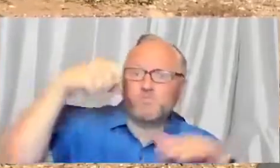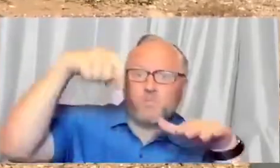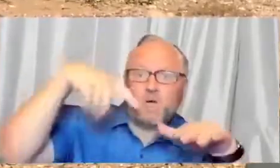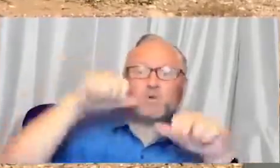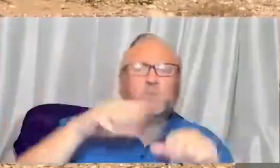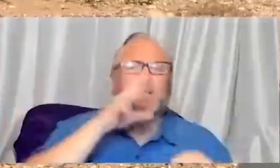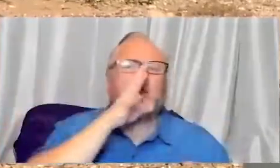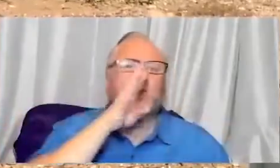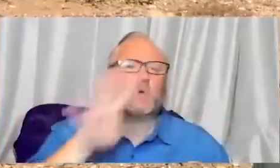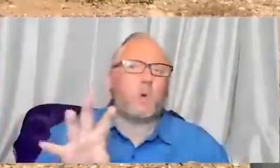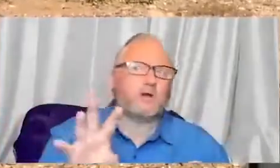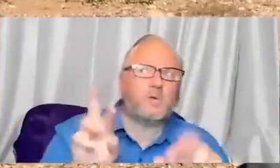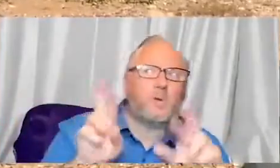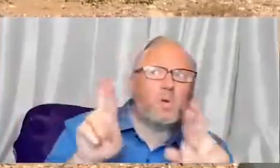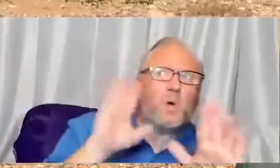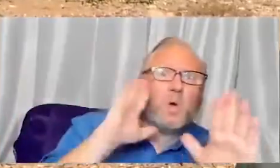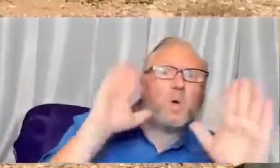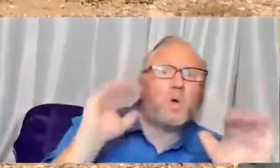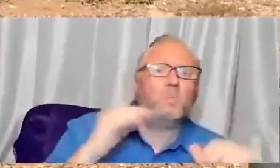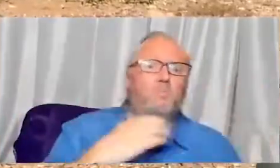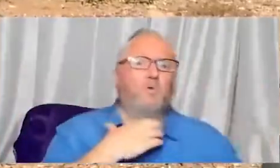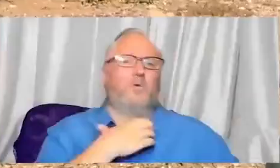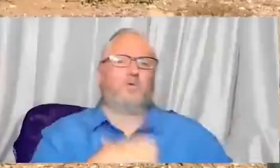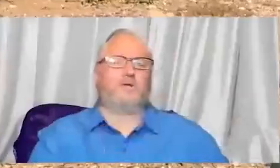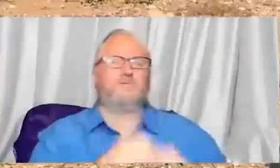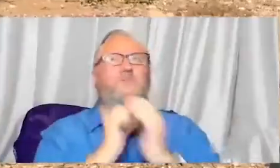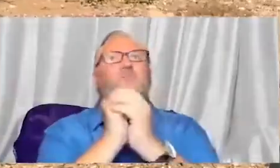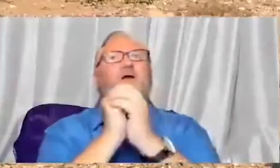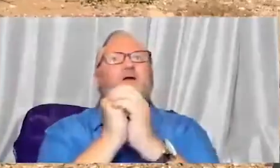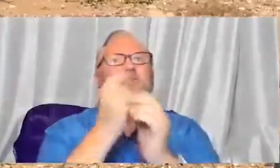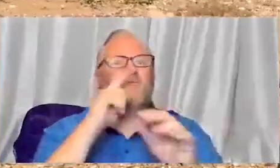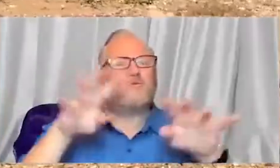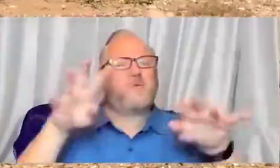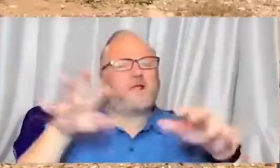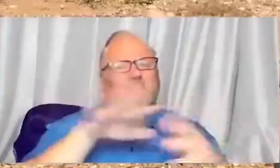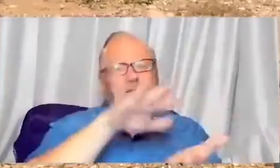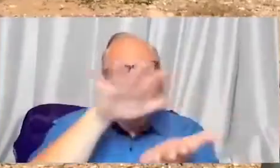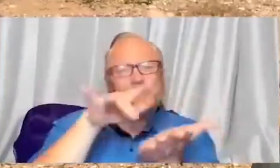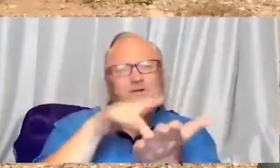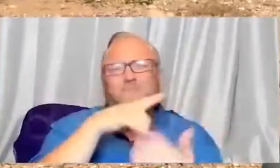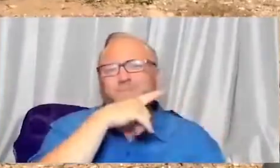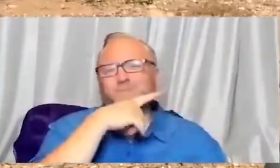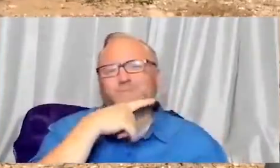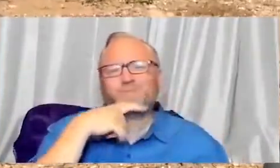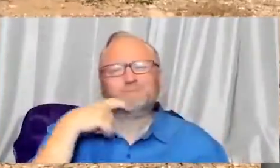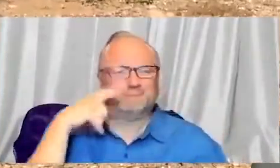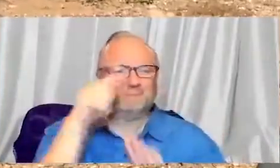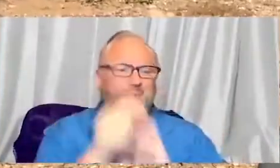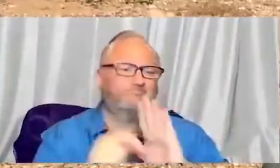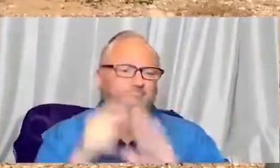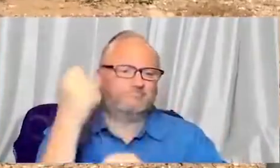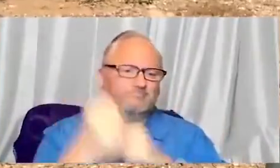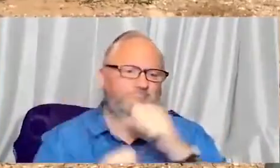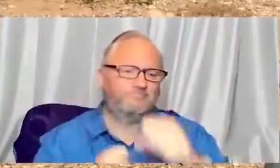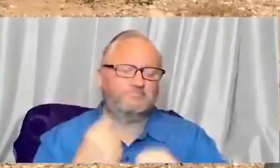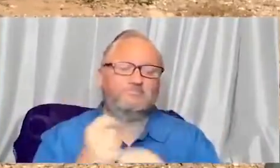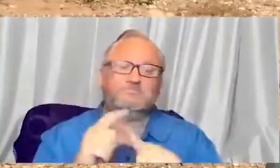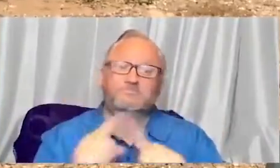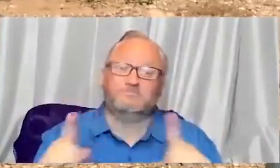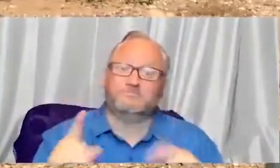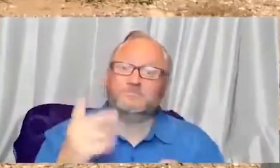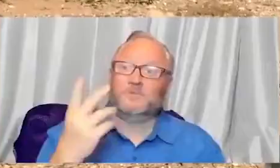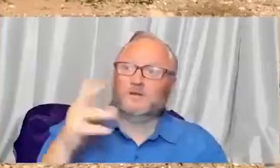hope, a wish, or a prayer for rain in the middle of a very dry season. But as one